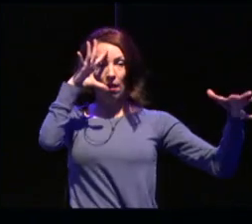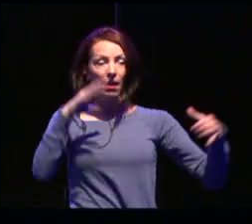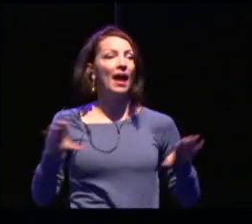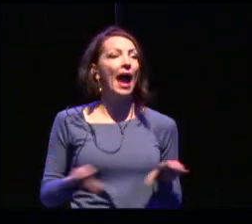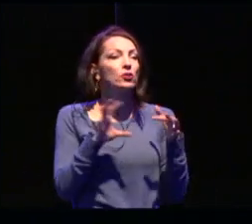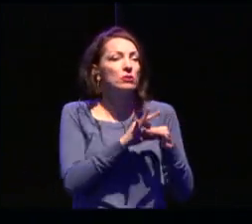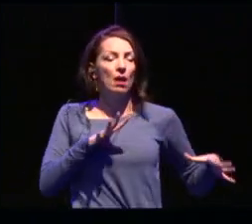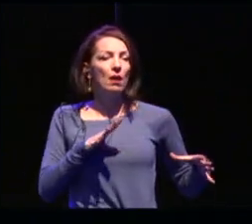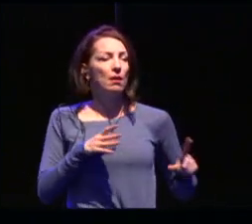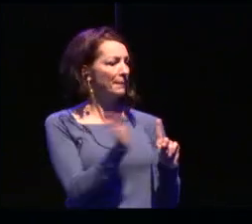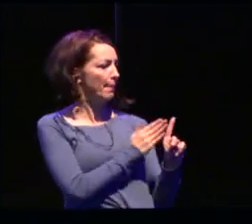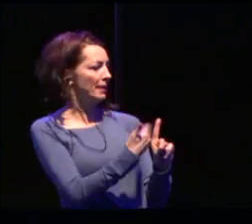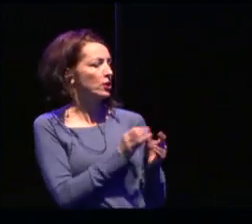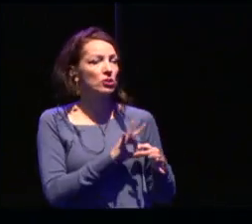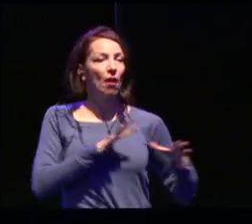actions, in our manipulation.